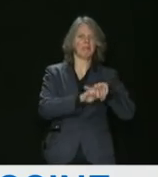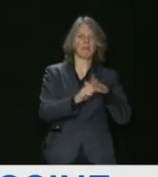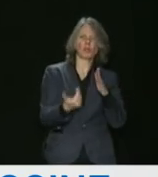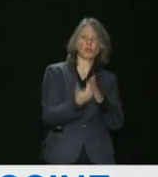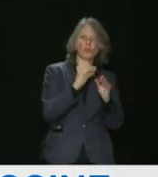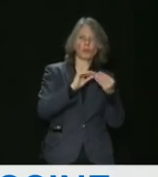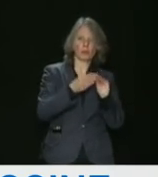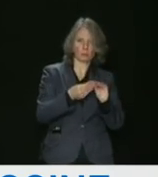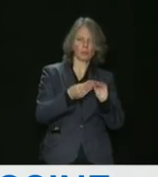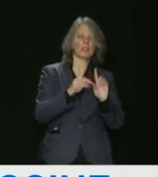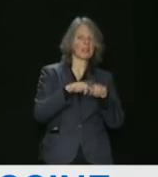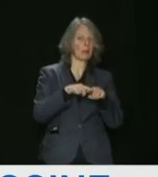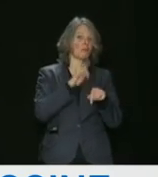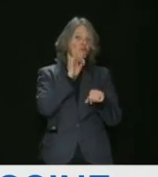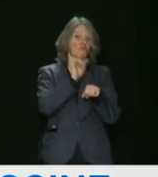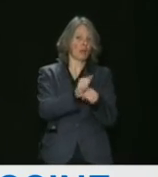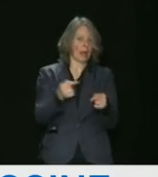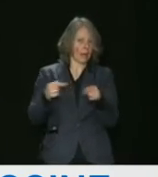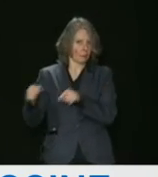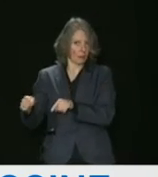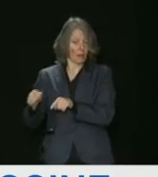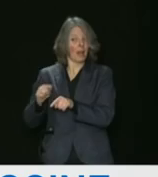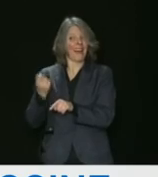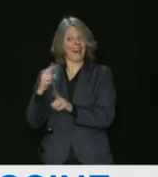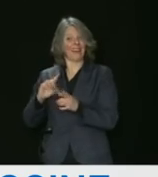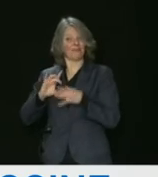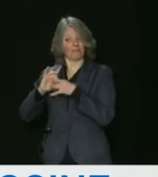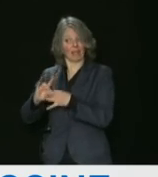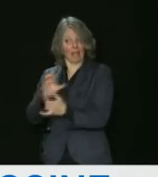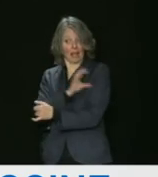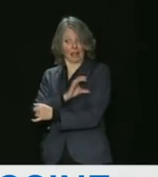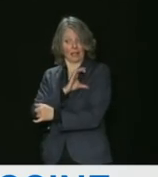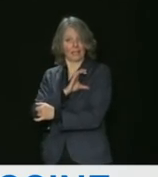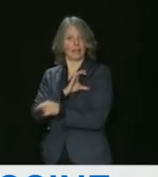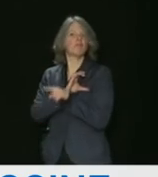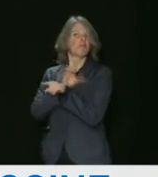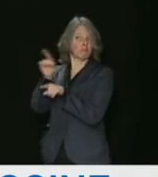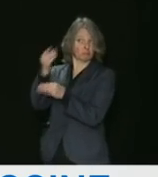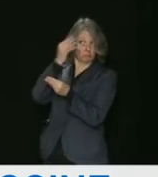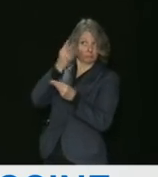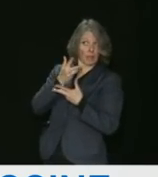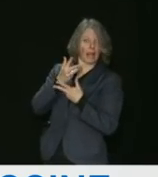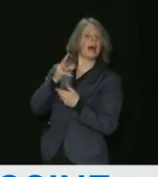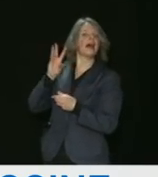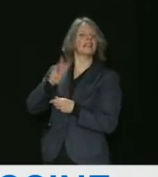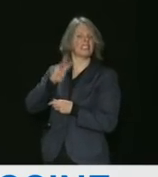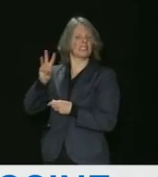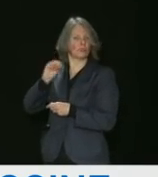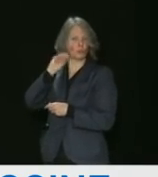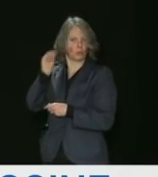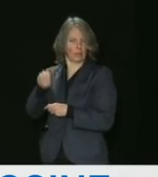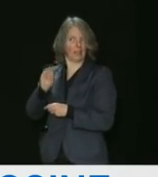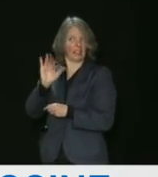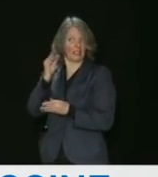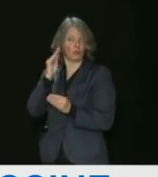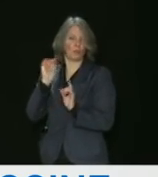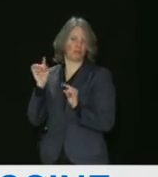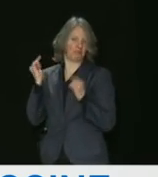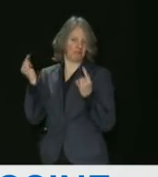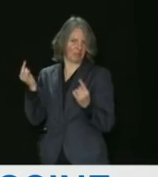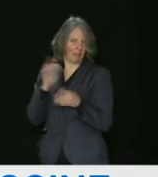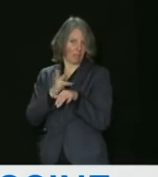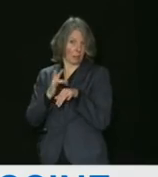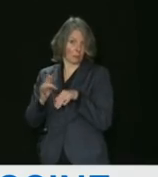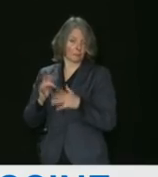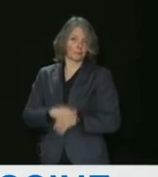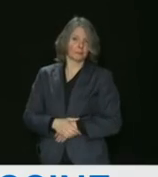of those getting vaccinated with that vaccine. But based on the information that we have to date, the efficacy rate is the